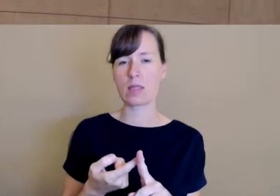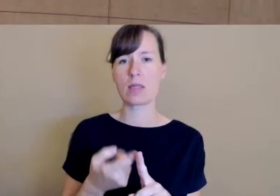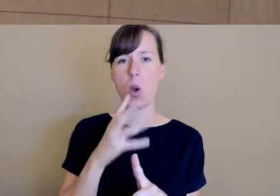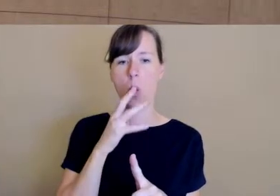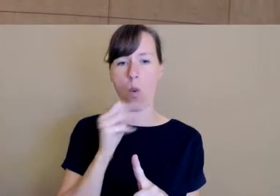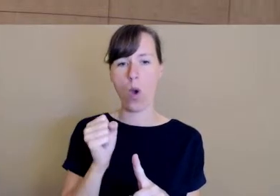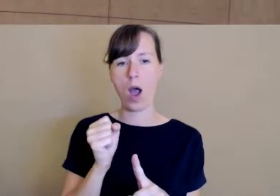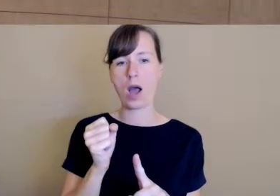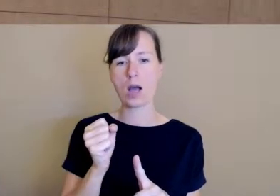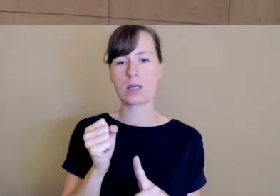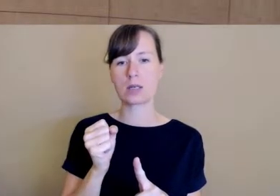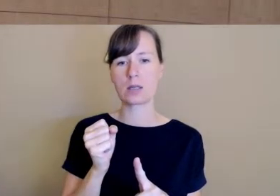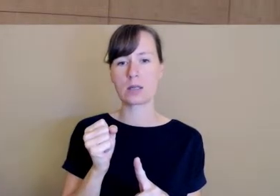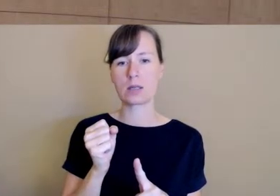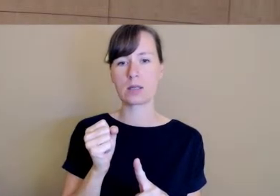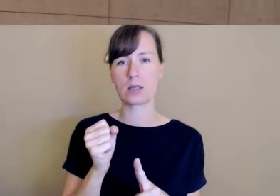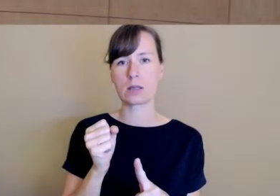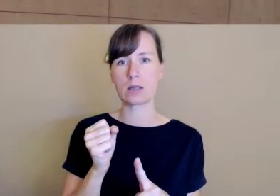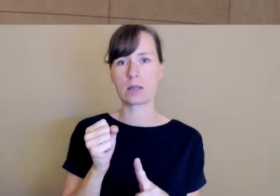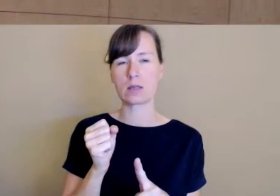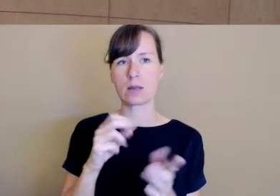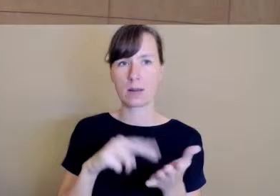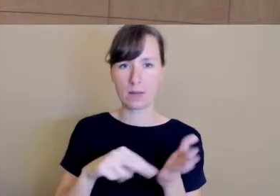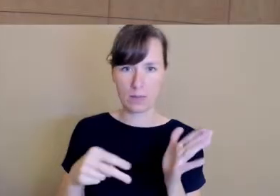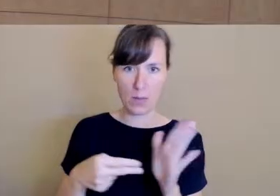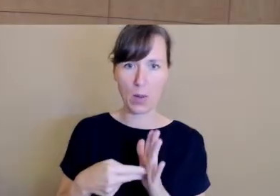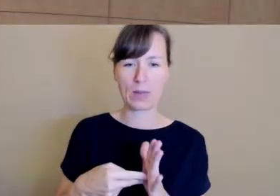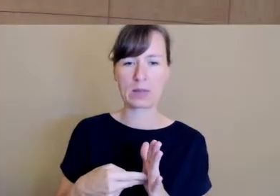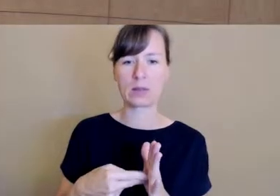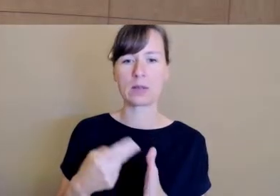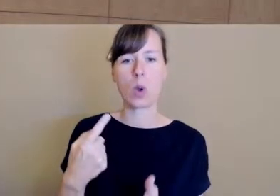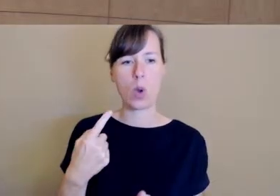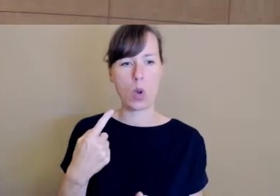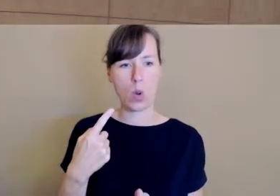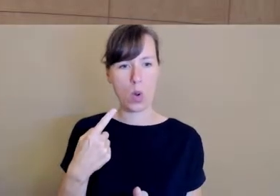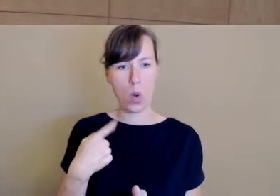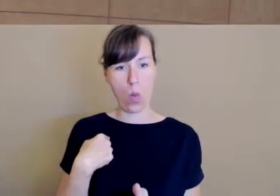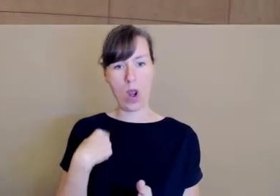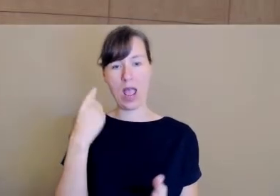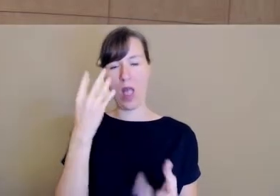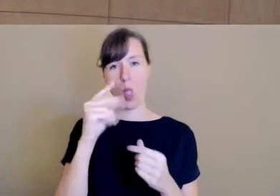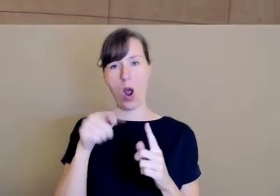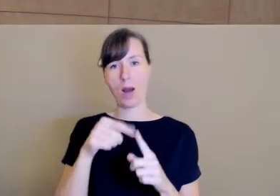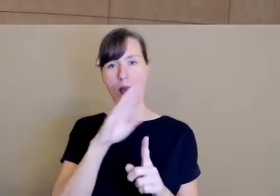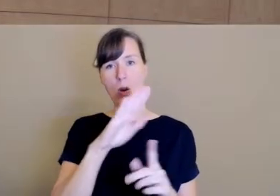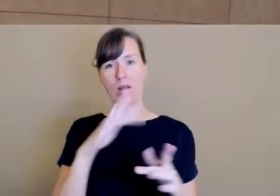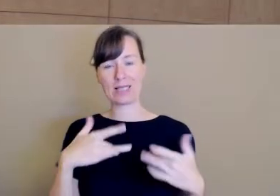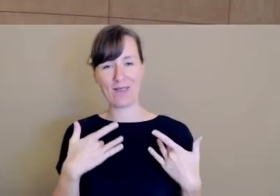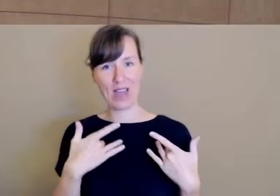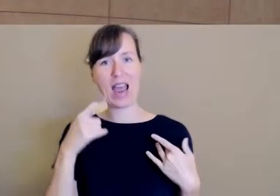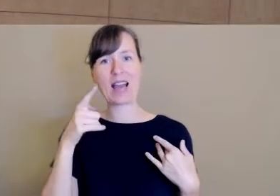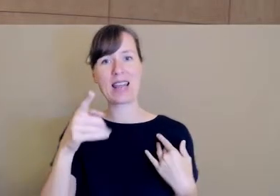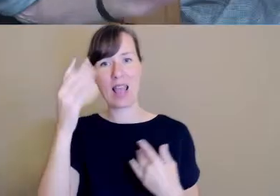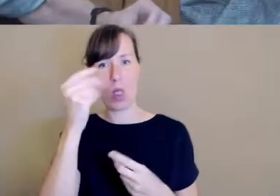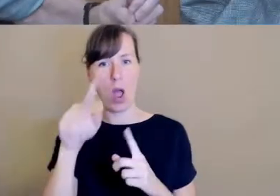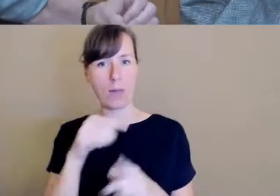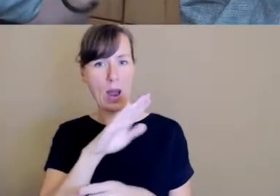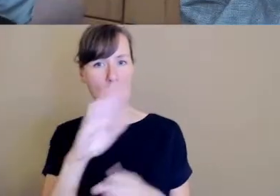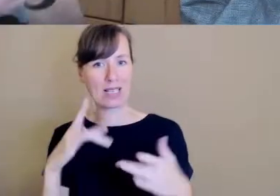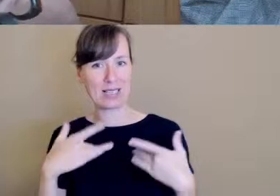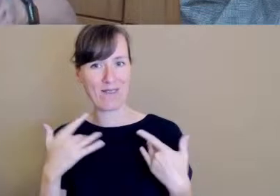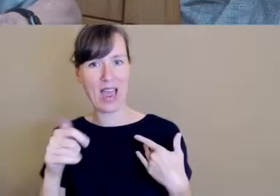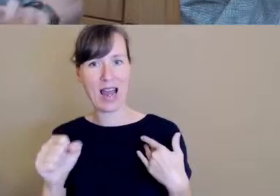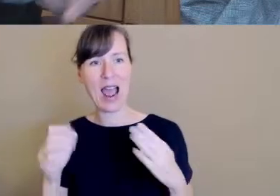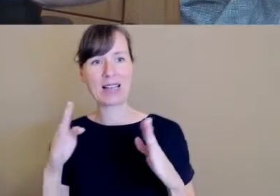deliberative. We thought about his event because he had thought about his event as a town event for